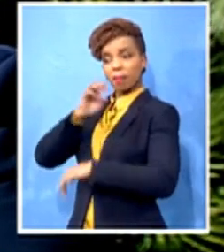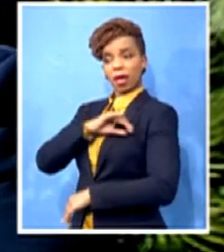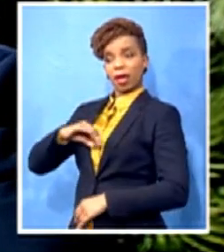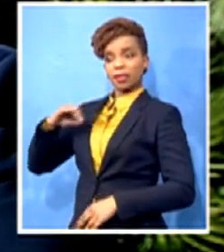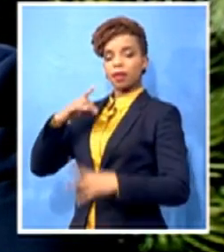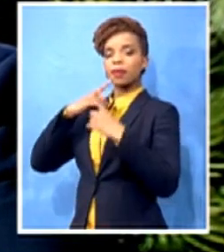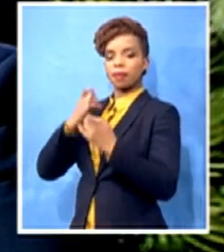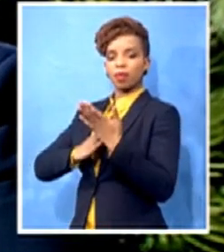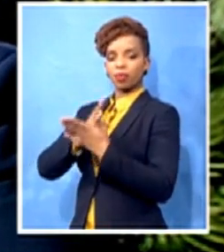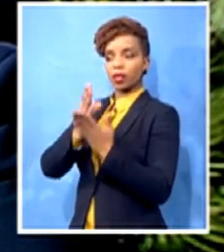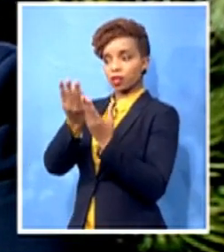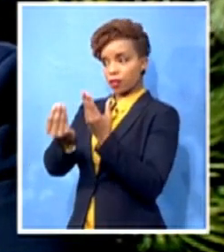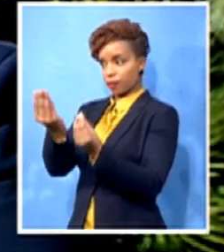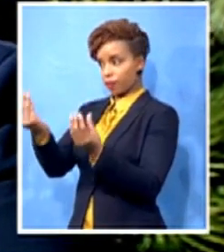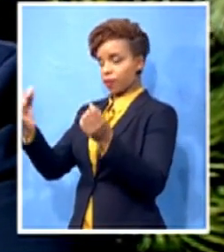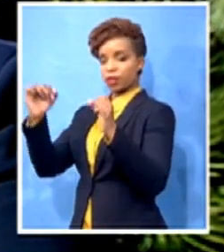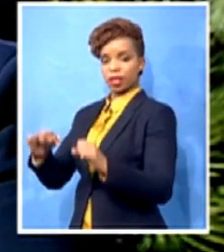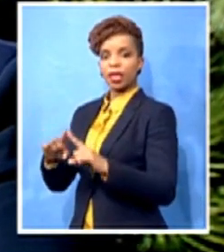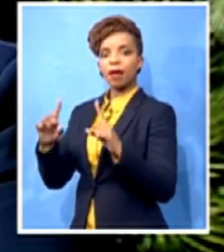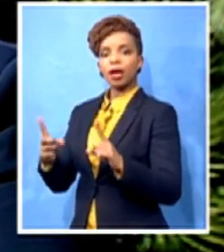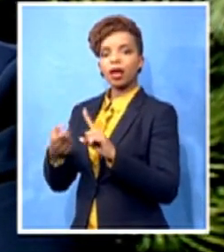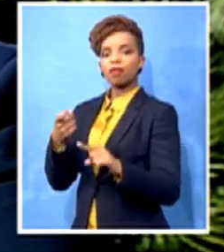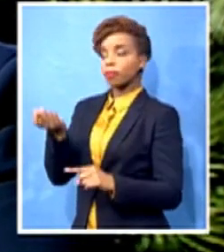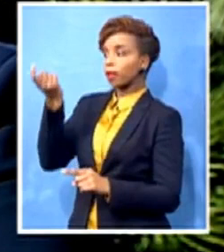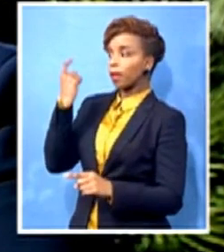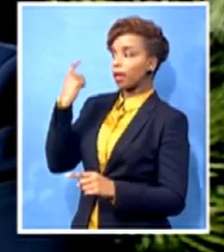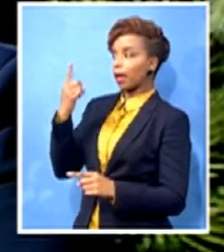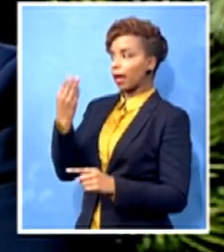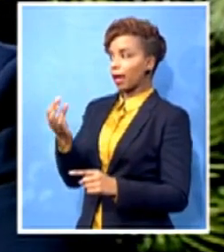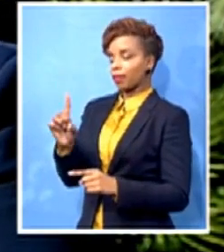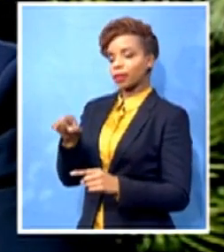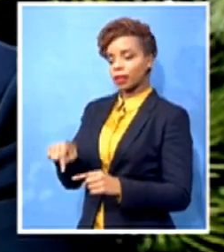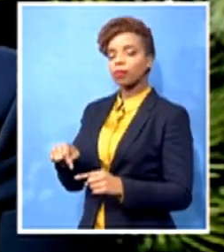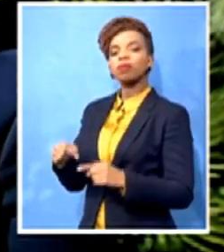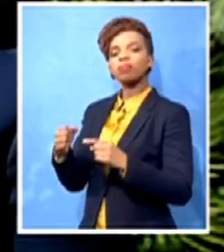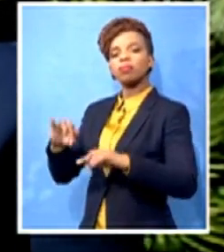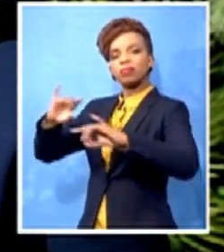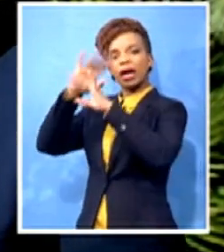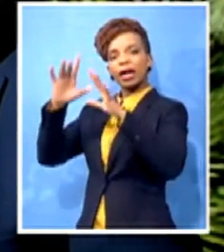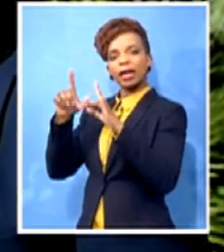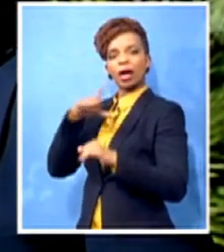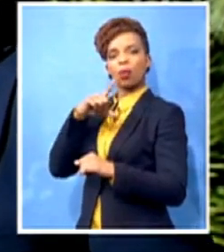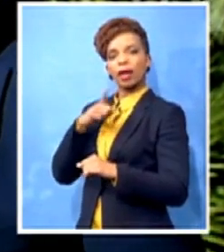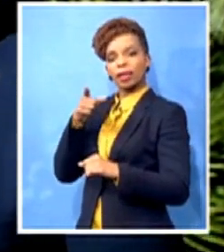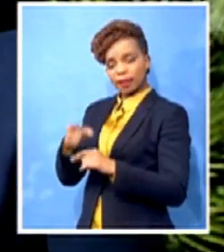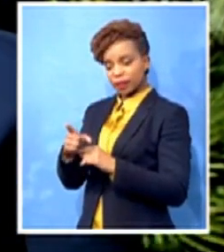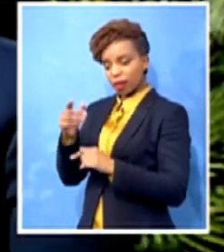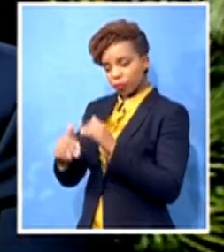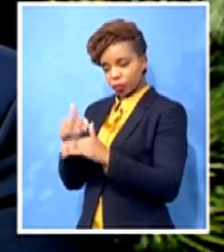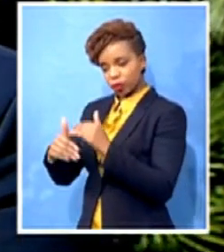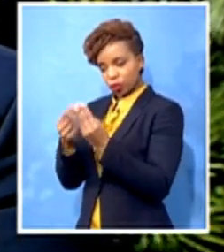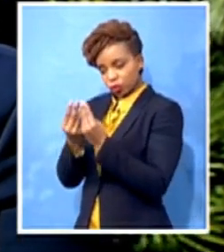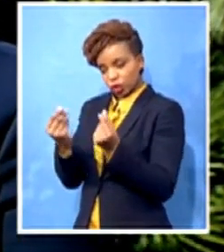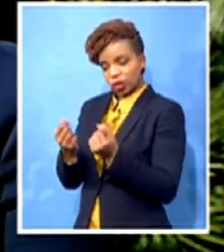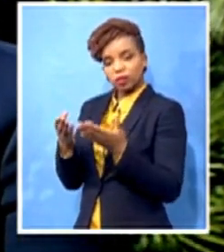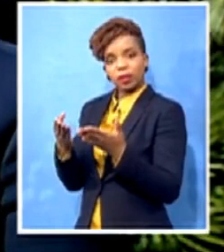perhaps being placed under administration, although we know it has its negative side, is perhaps a solution for this metro. So part of the problem is that the